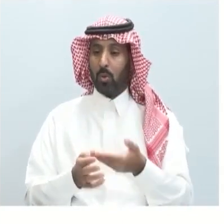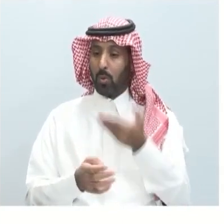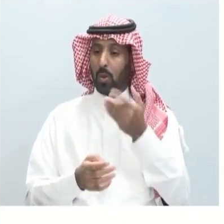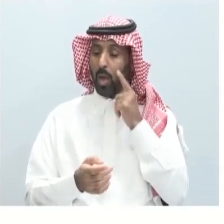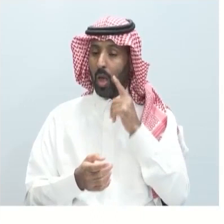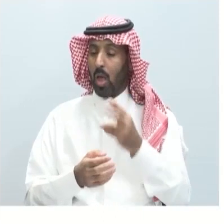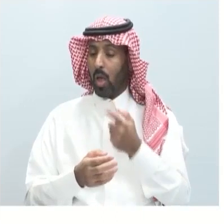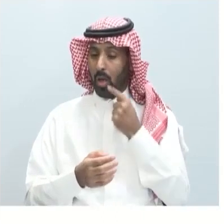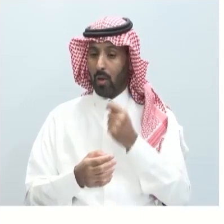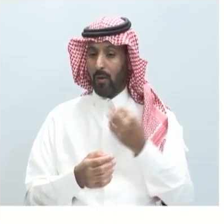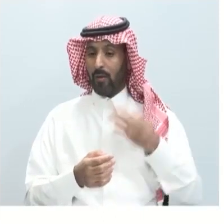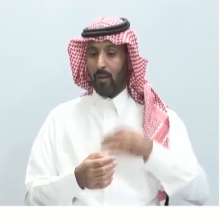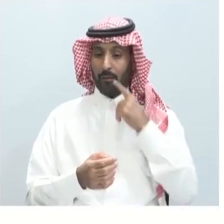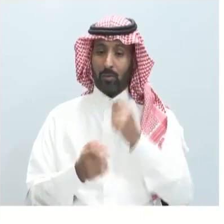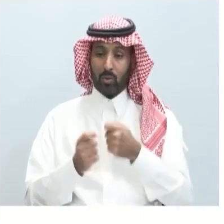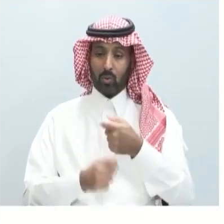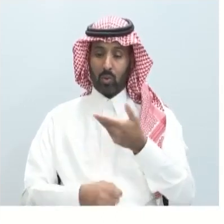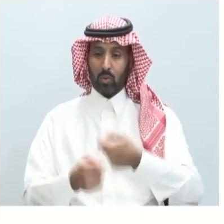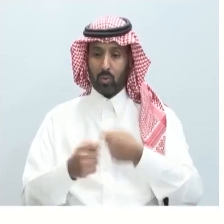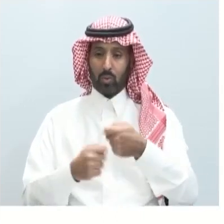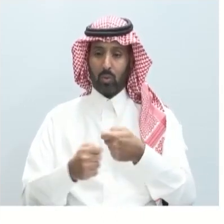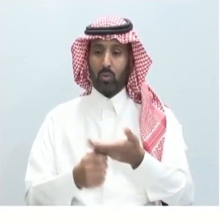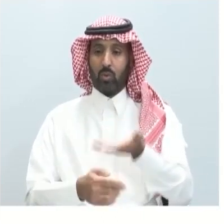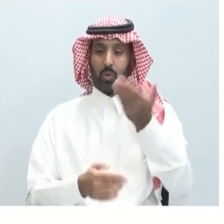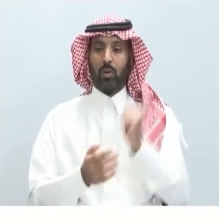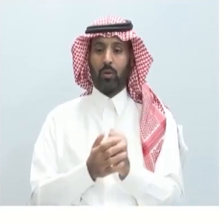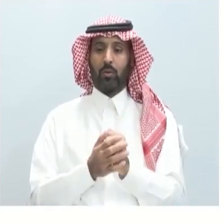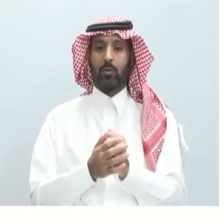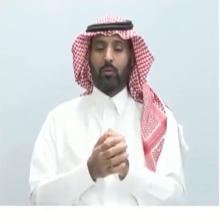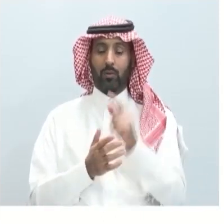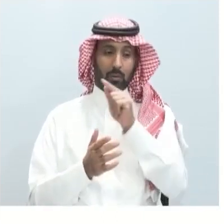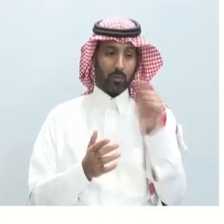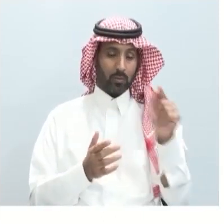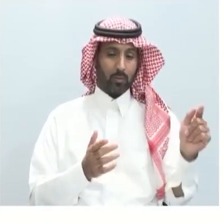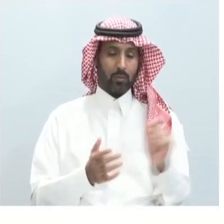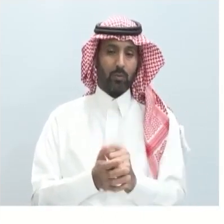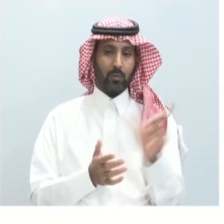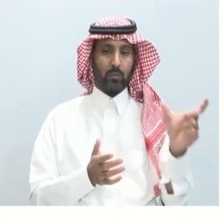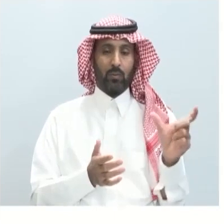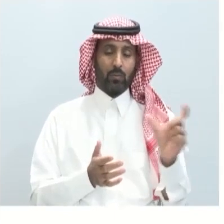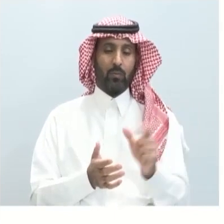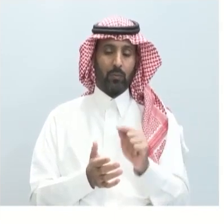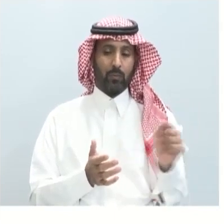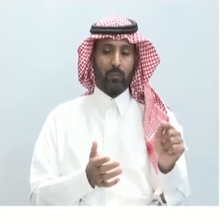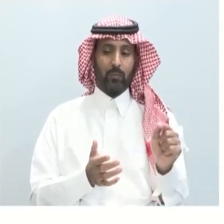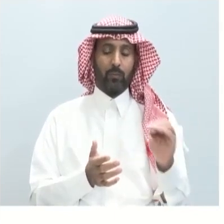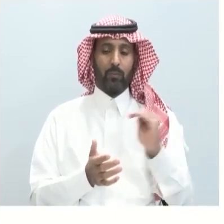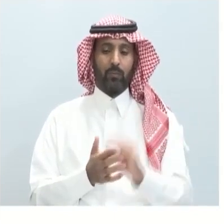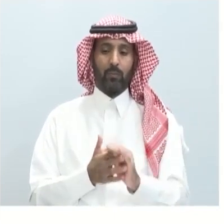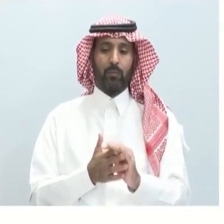environment benefit the economy? And notice the underlying words here. So the answer